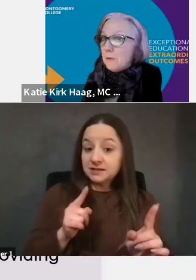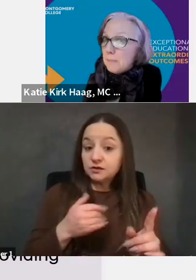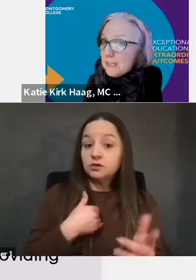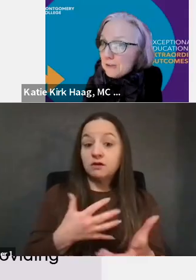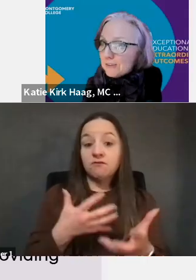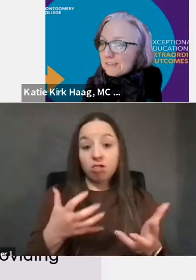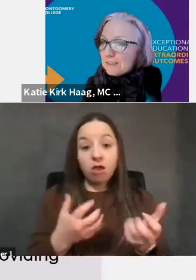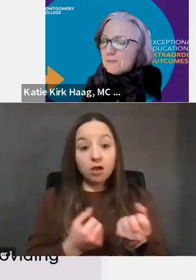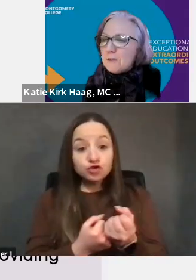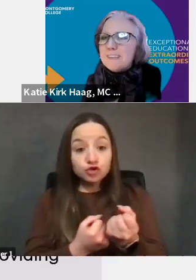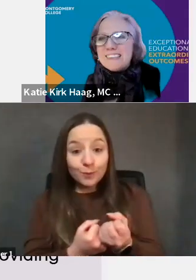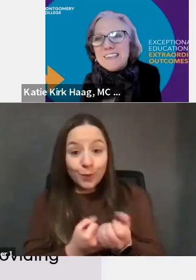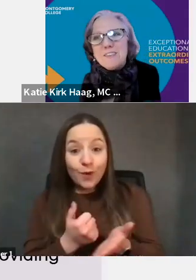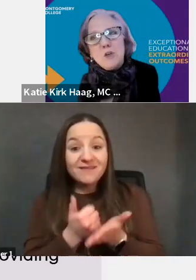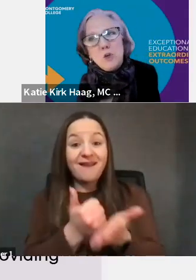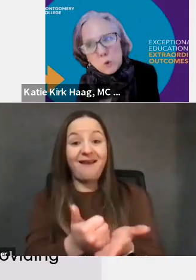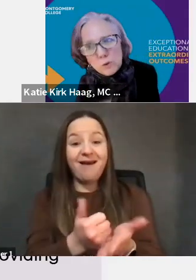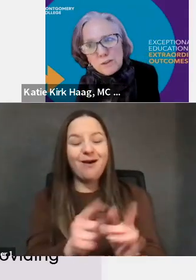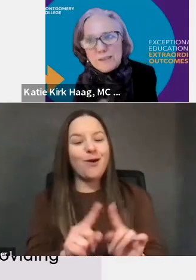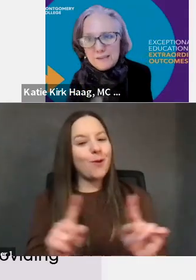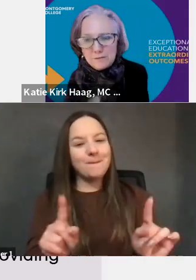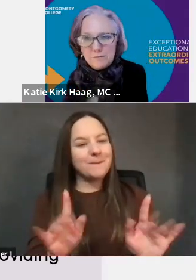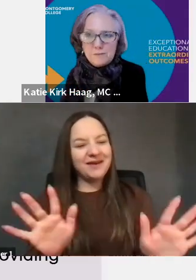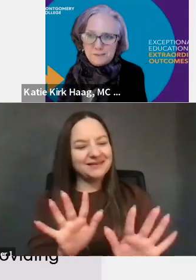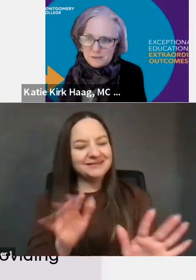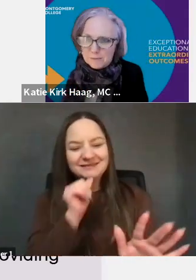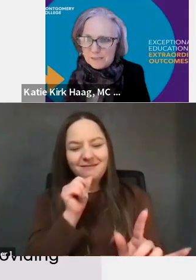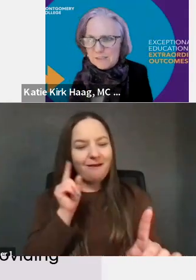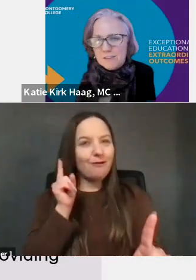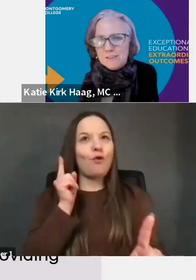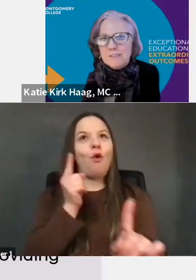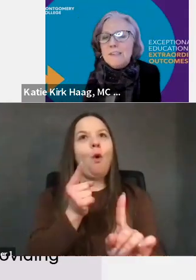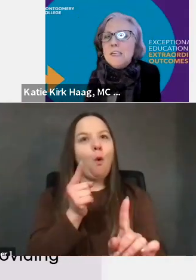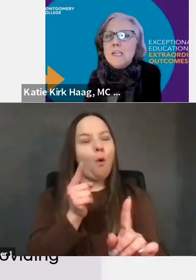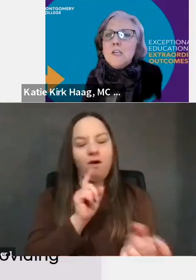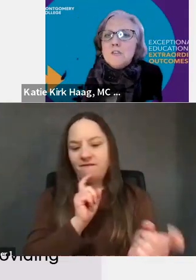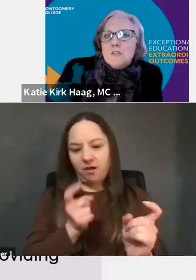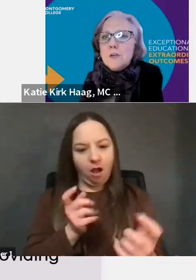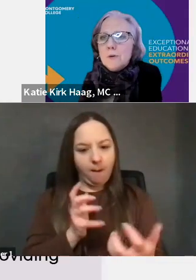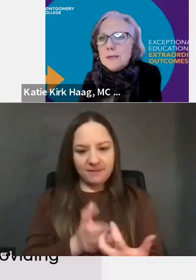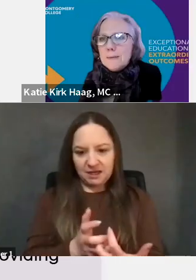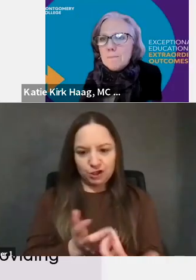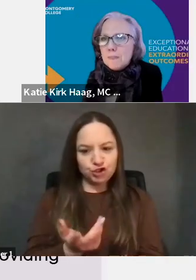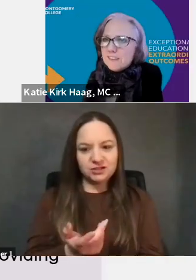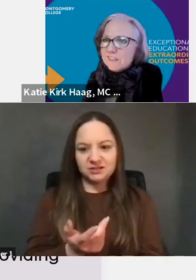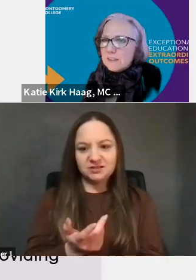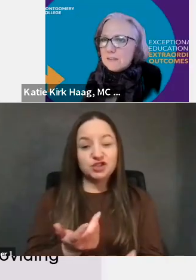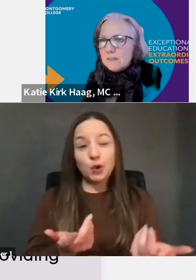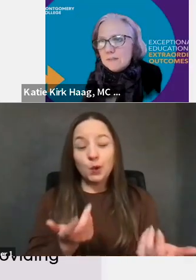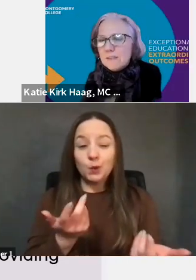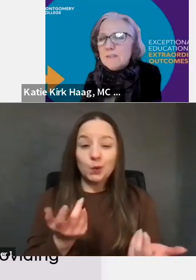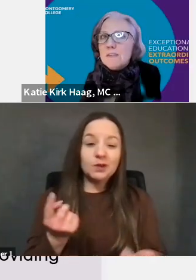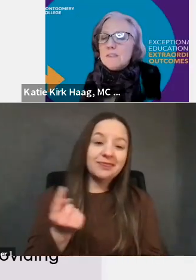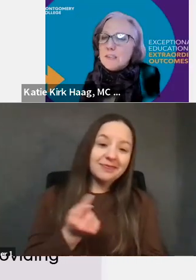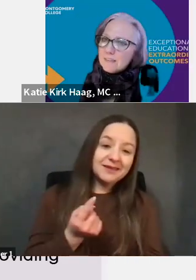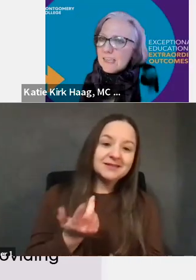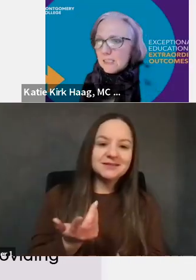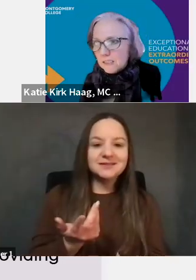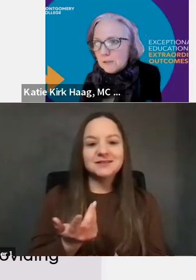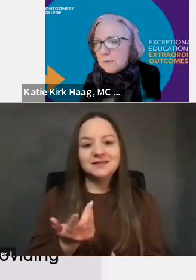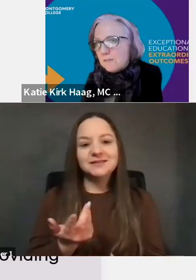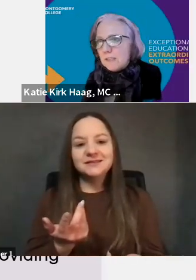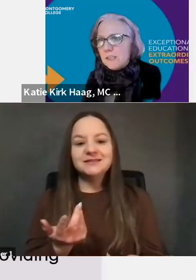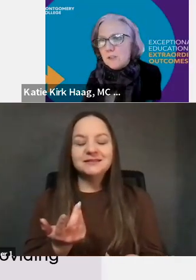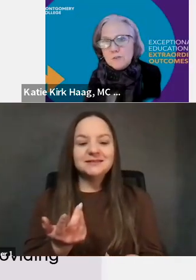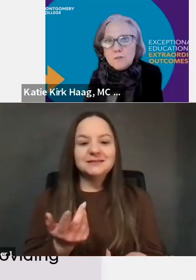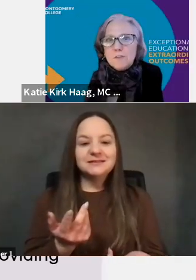supports to help make you successful, but that's not the goal of accommodations. So this does take